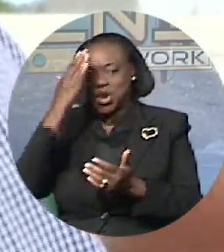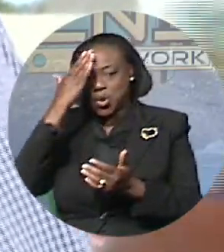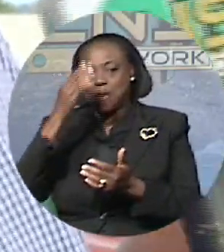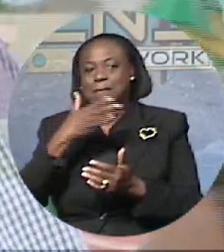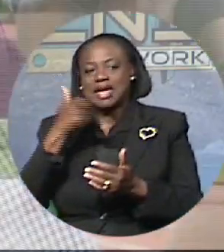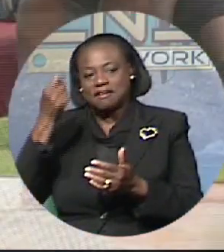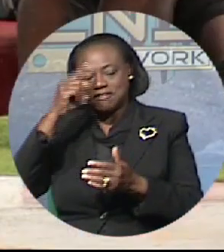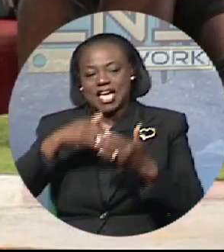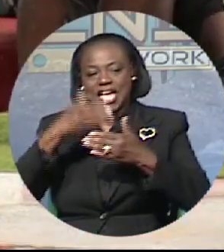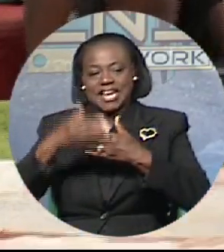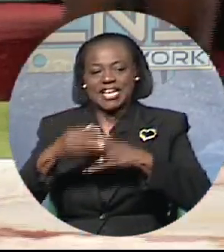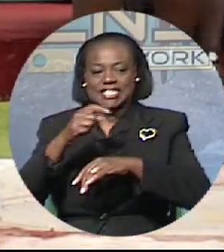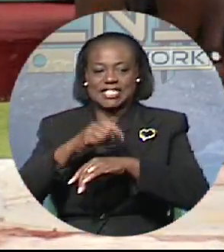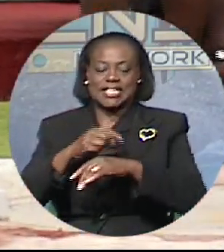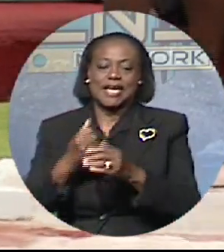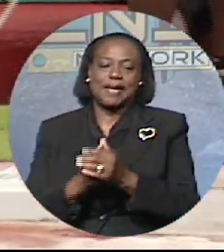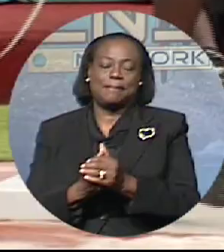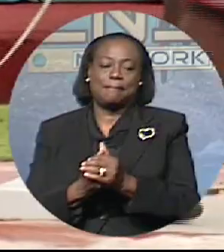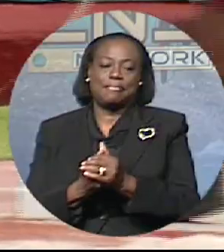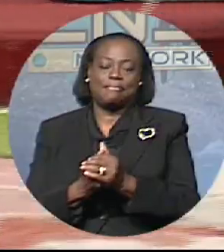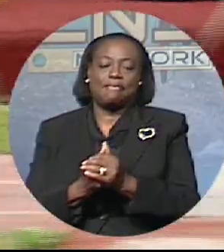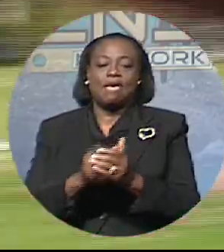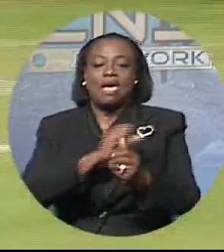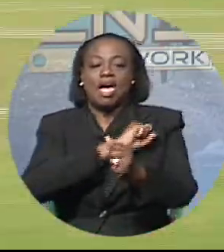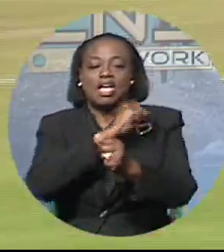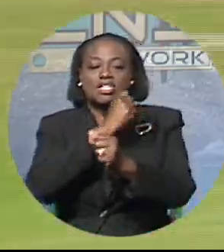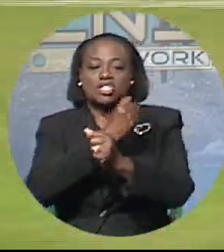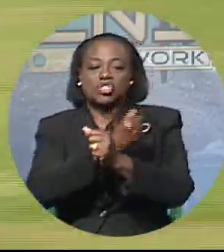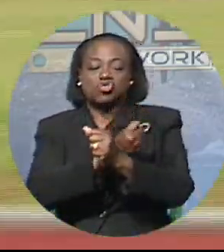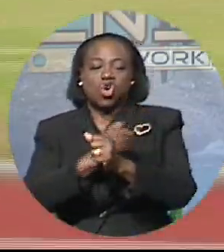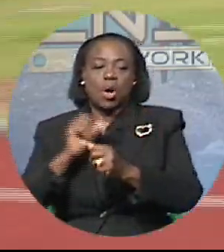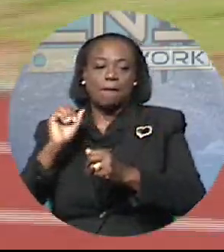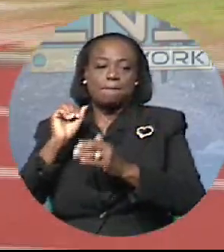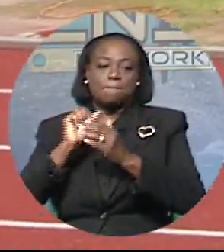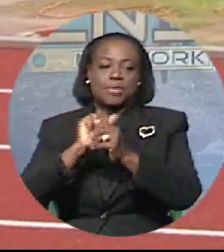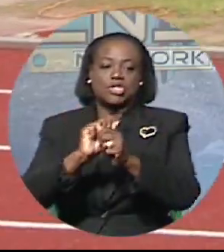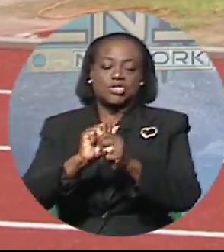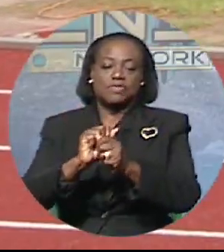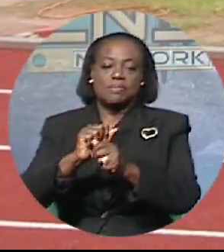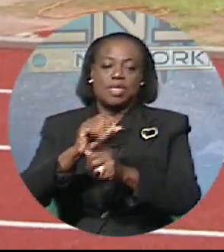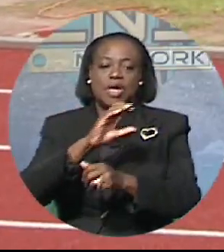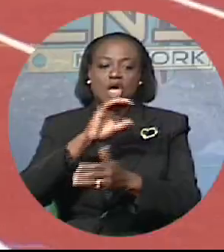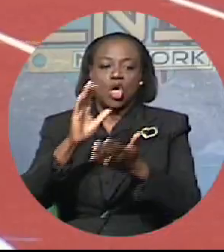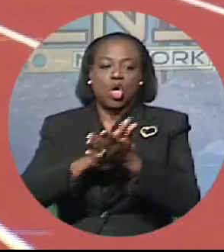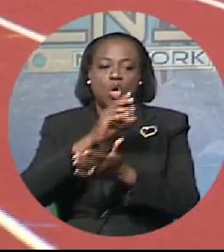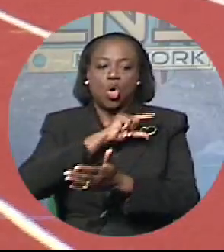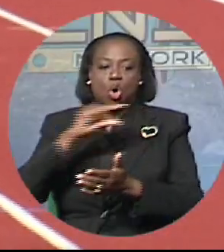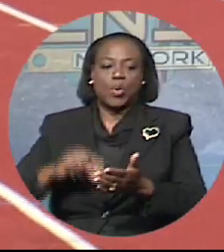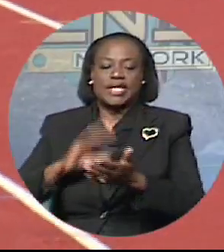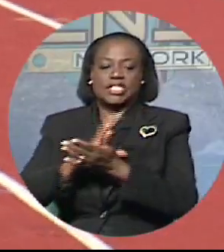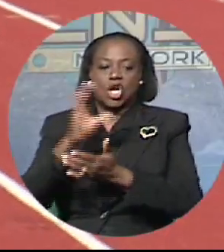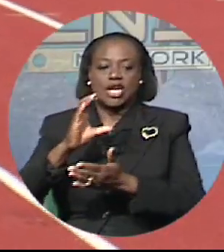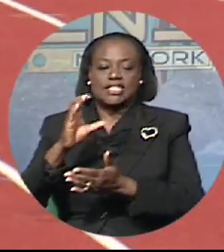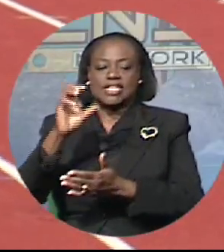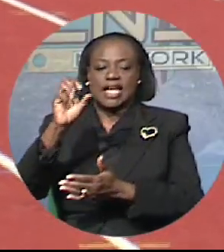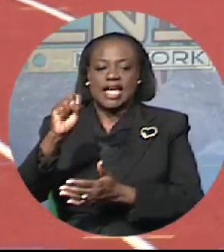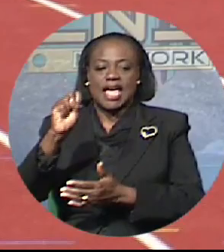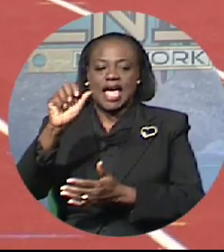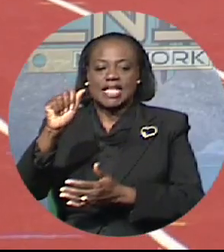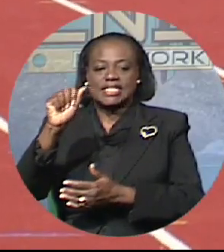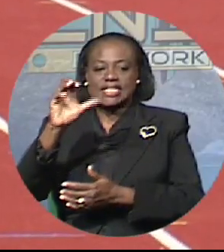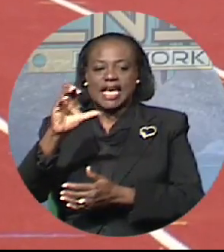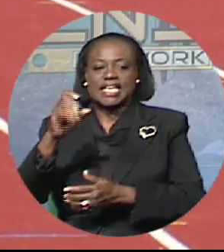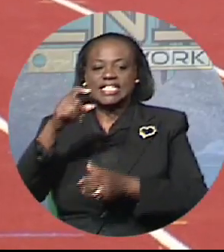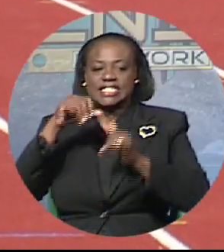time. Now, despite a strong push from the Comets of QC, the SAC Big Red Machine still in control of the meet by